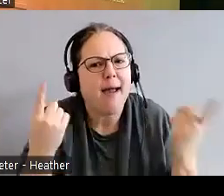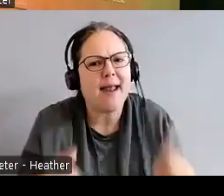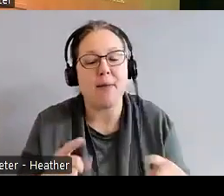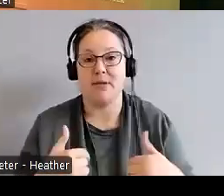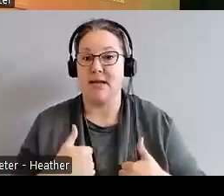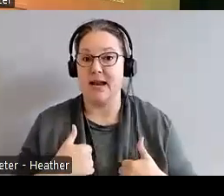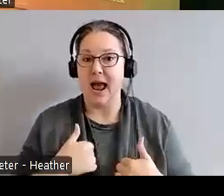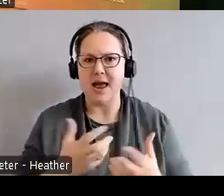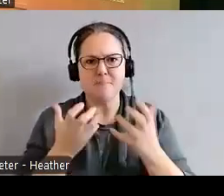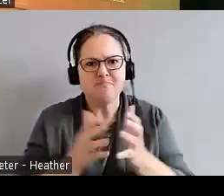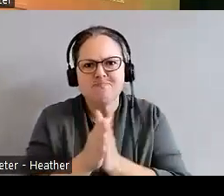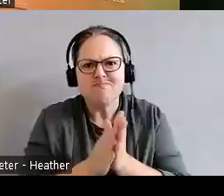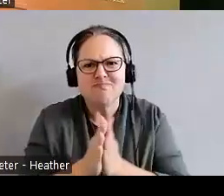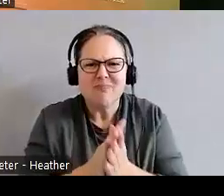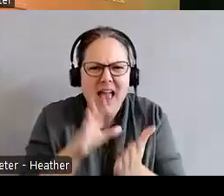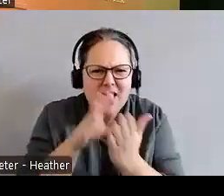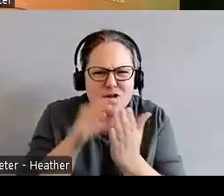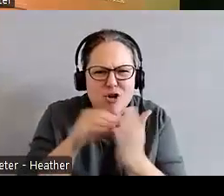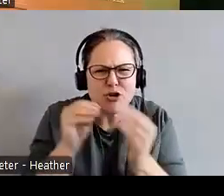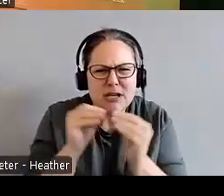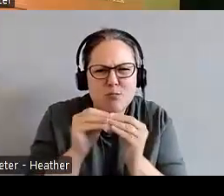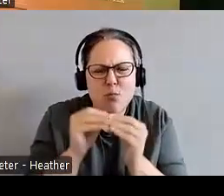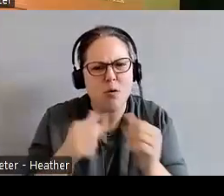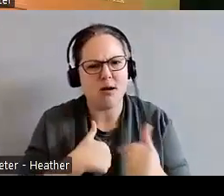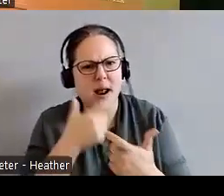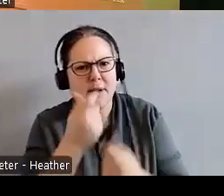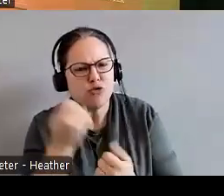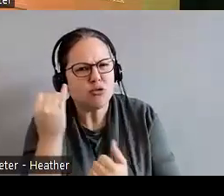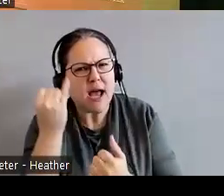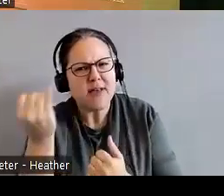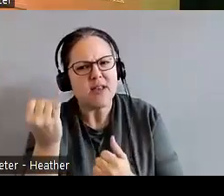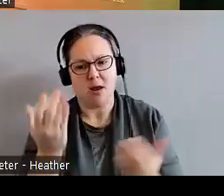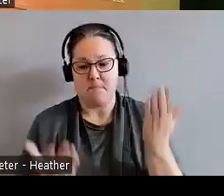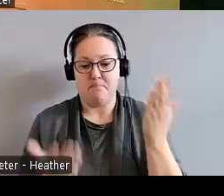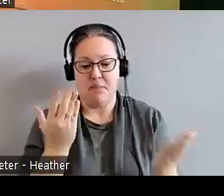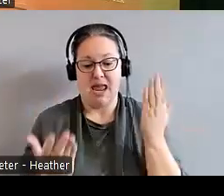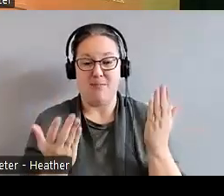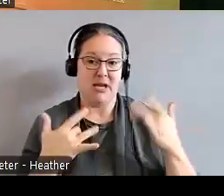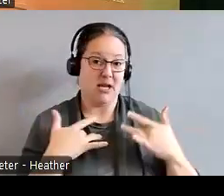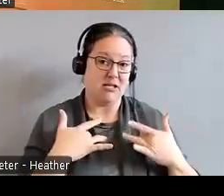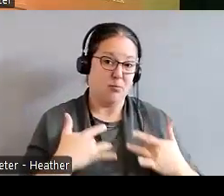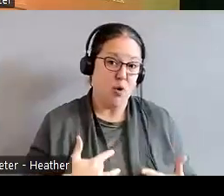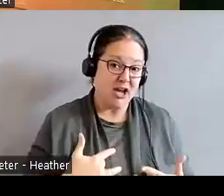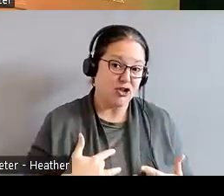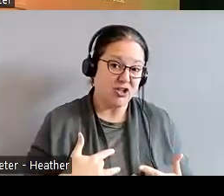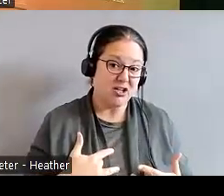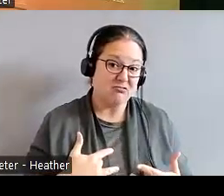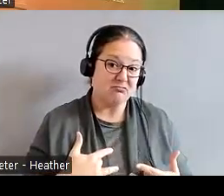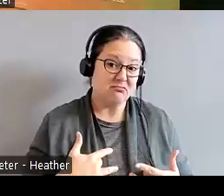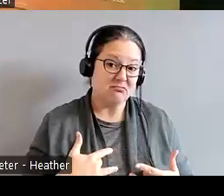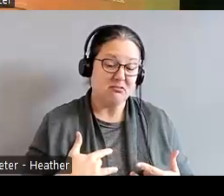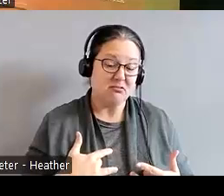I was very interested in this idea. Maybe depression is the